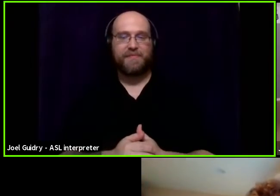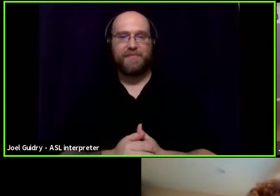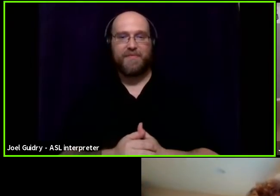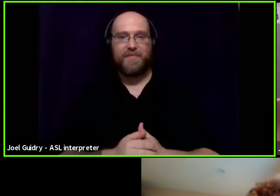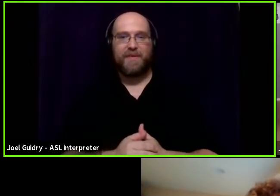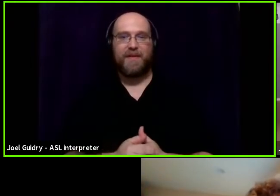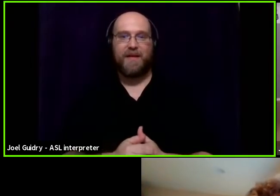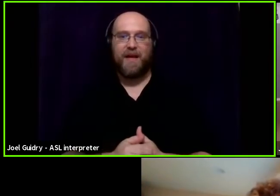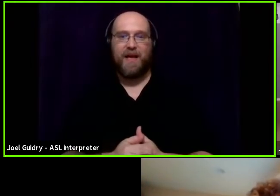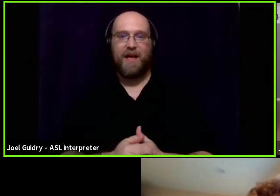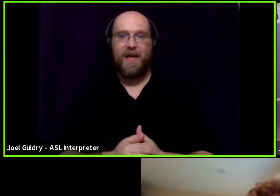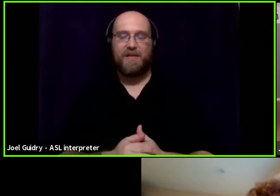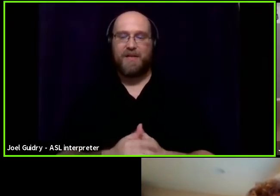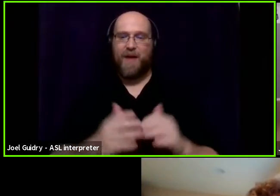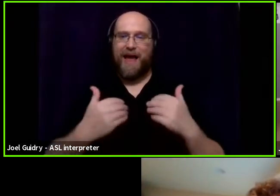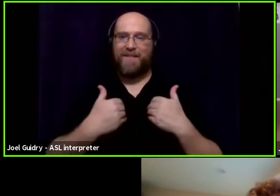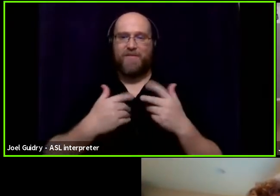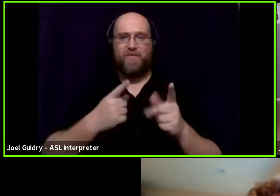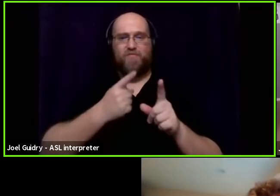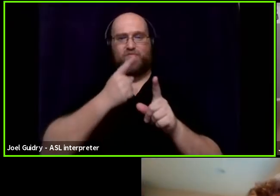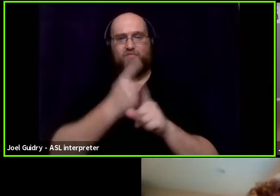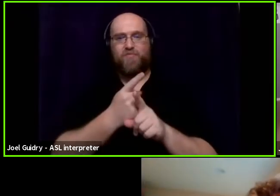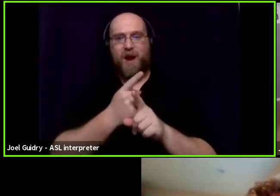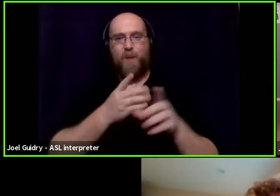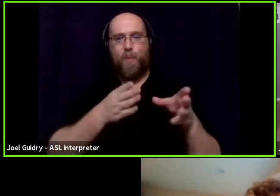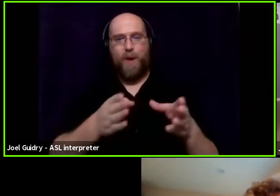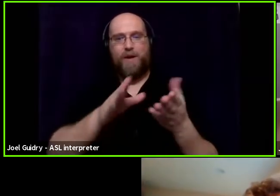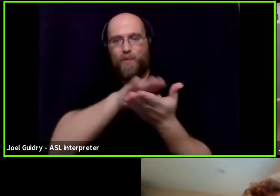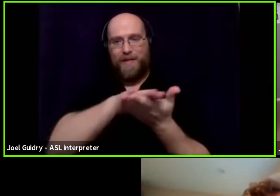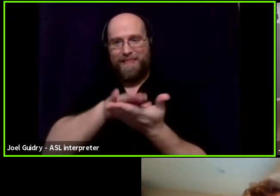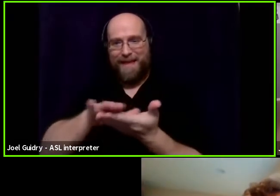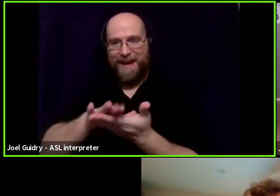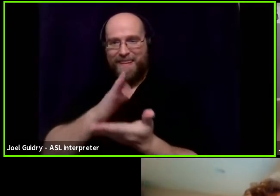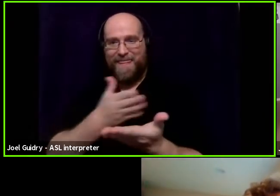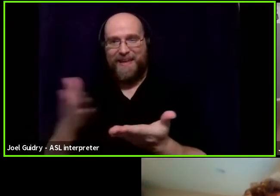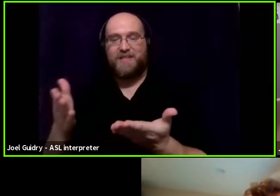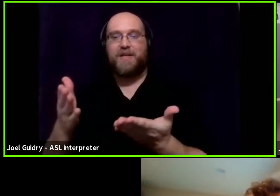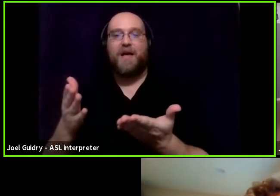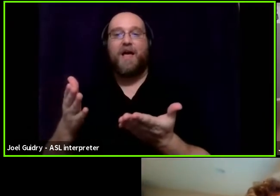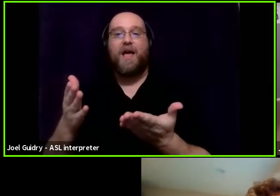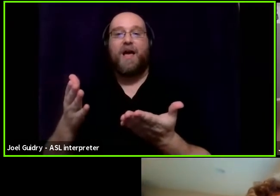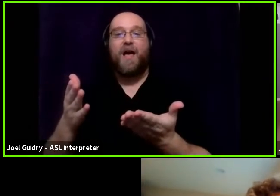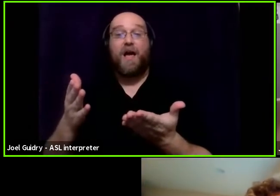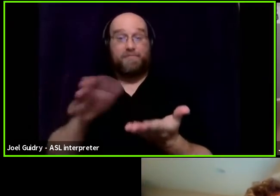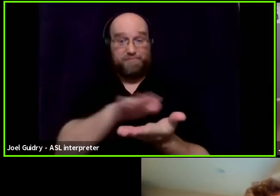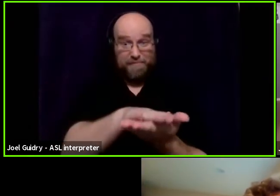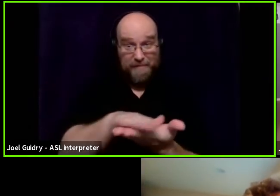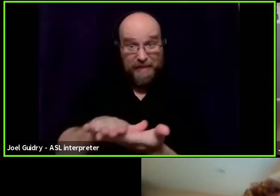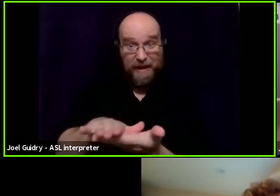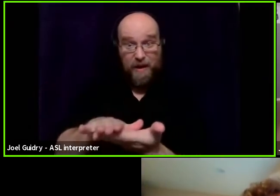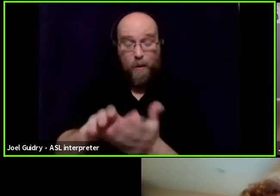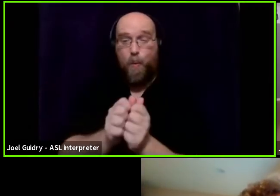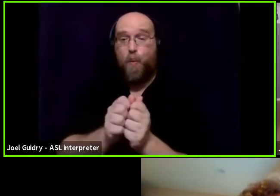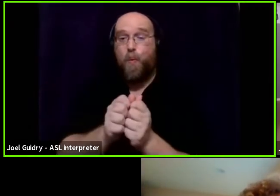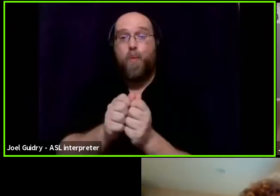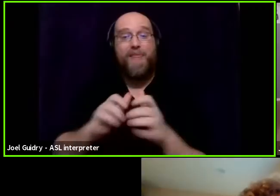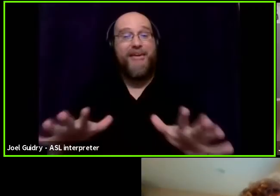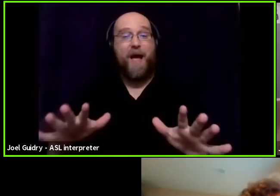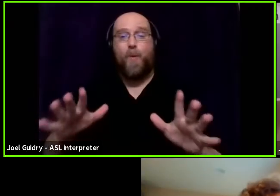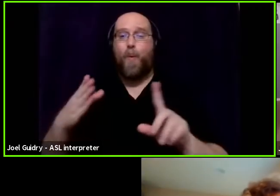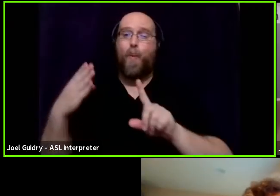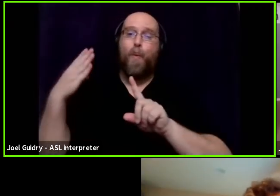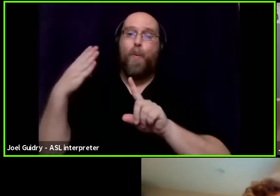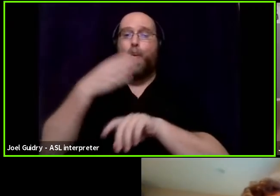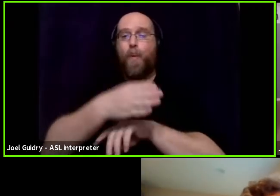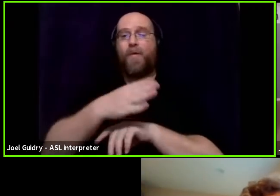clean things so that the things are getting cleaned without overstimulating people's